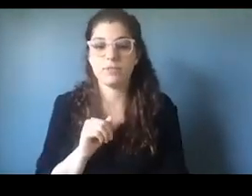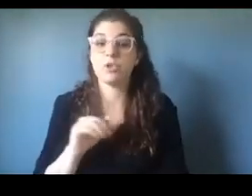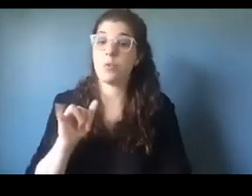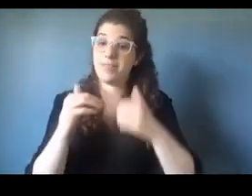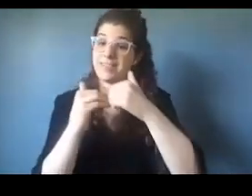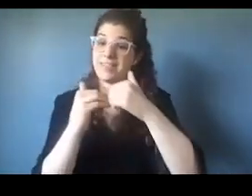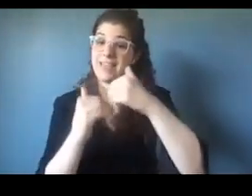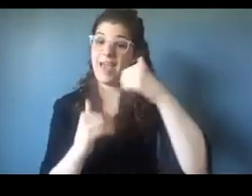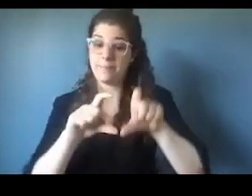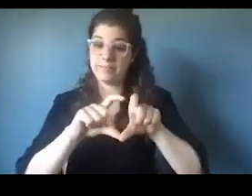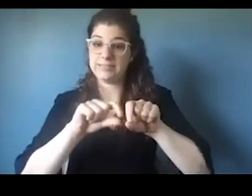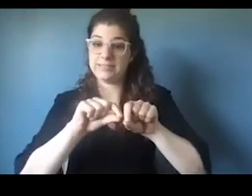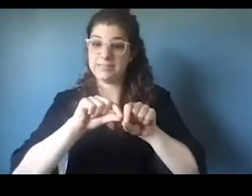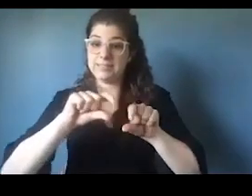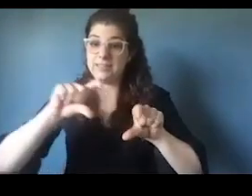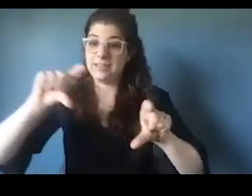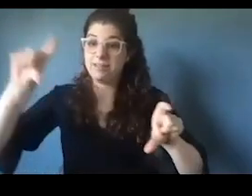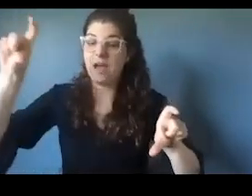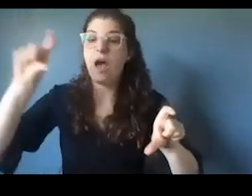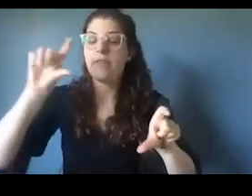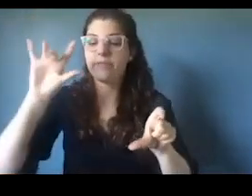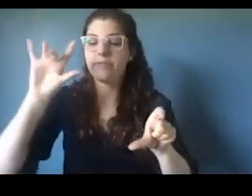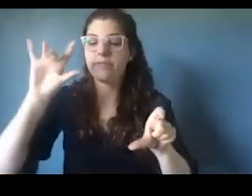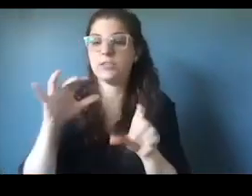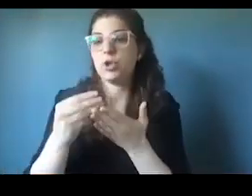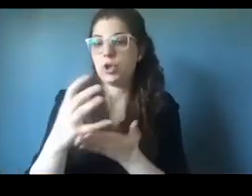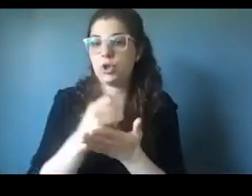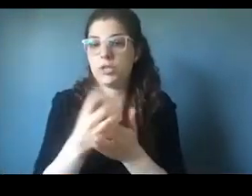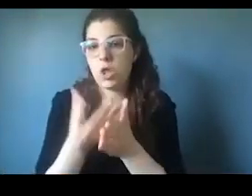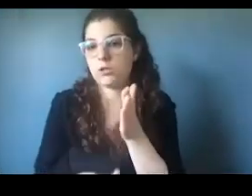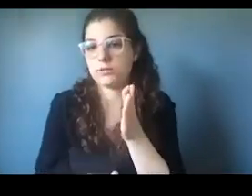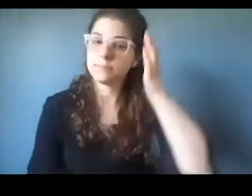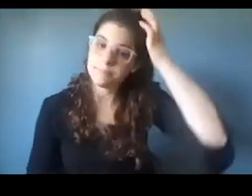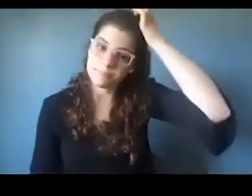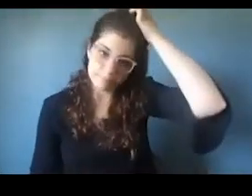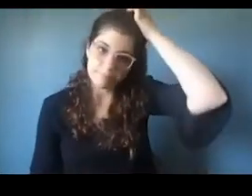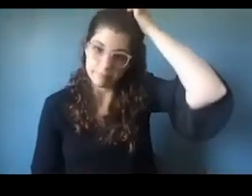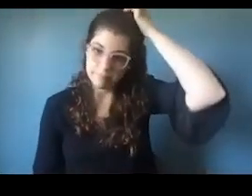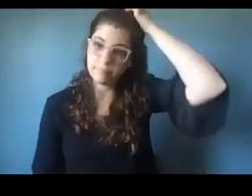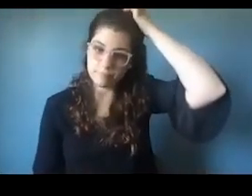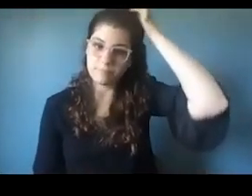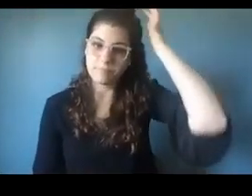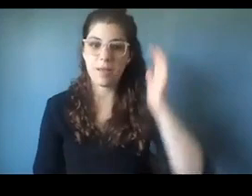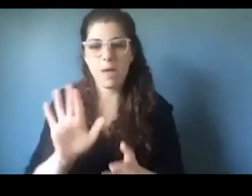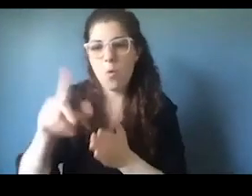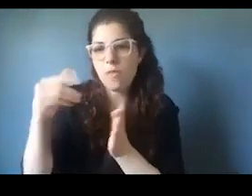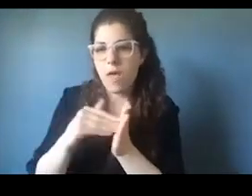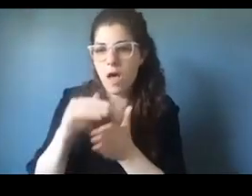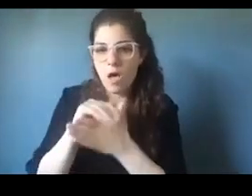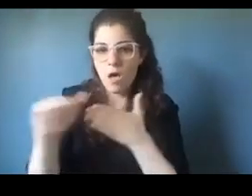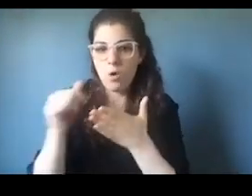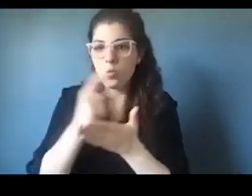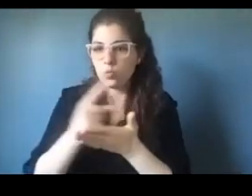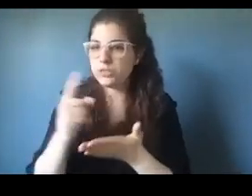people experience when they go from being employed to unemployed. And you can see that once you get out to about $1,000 in weekly